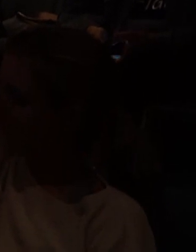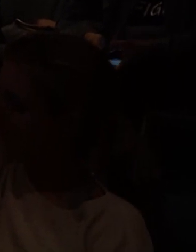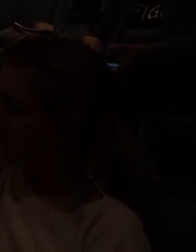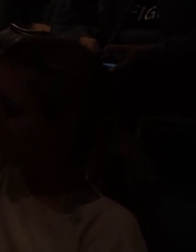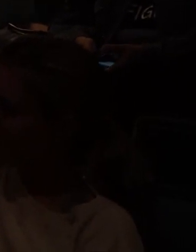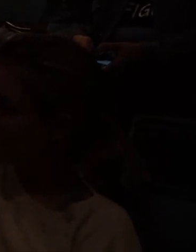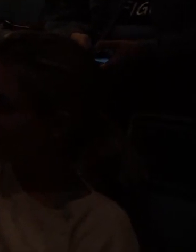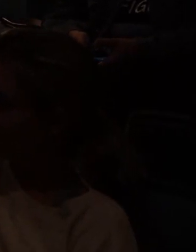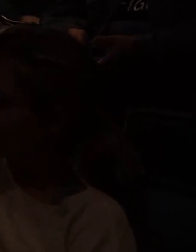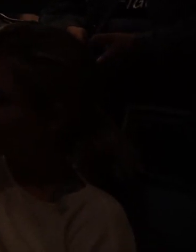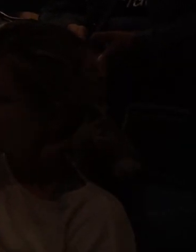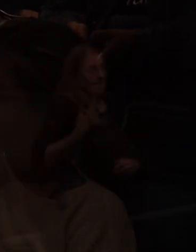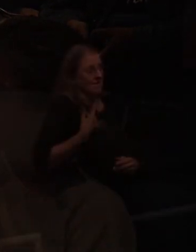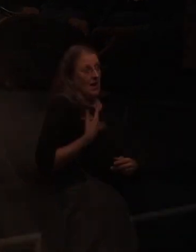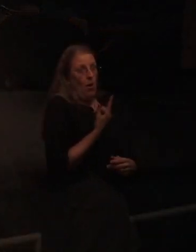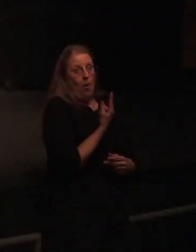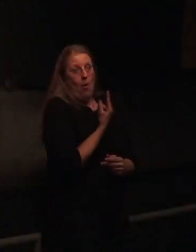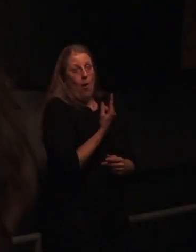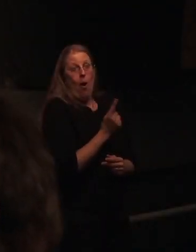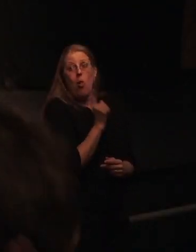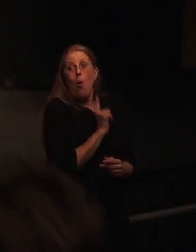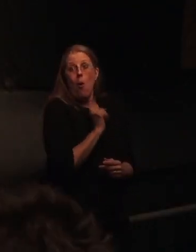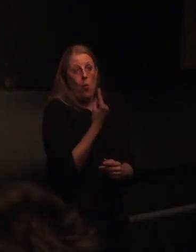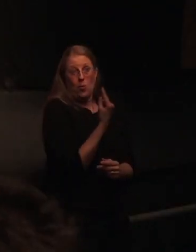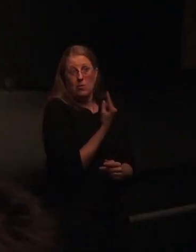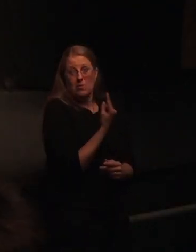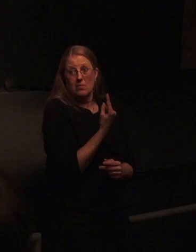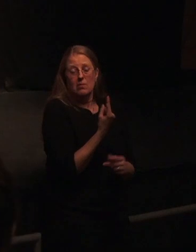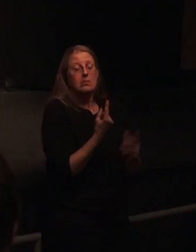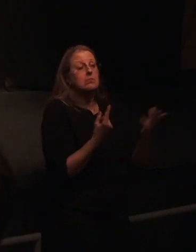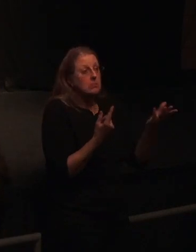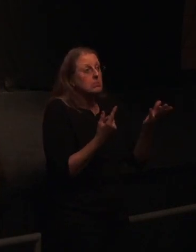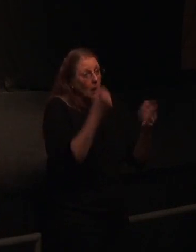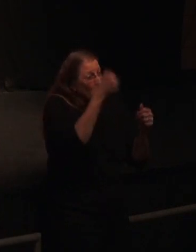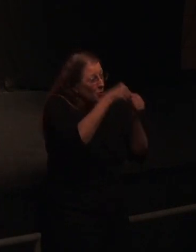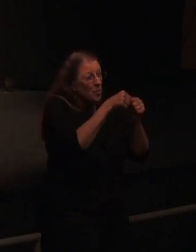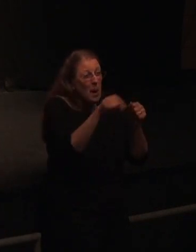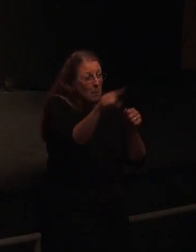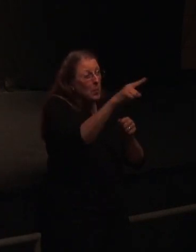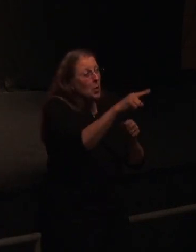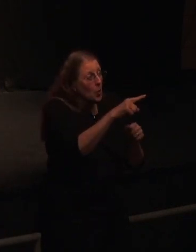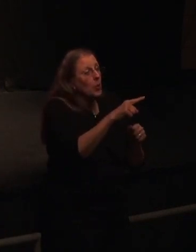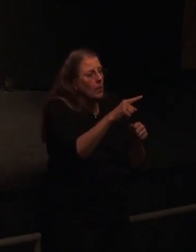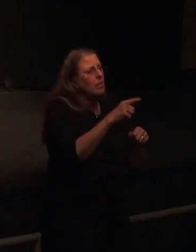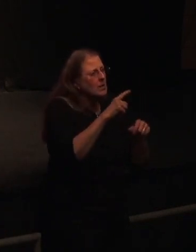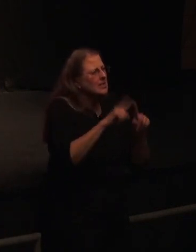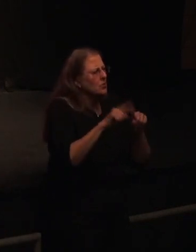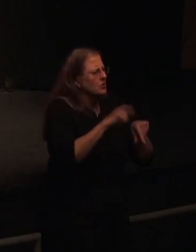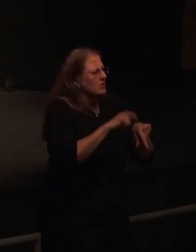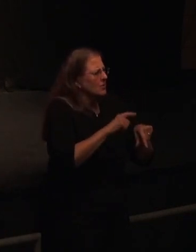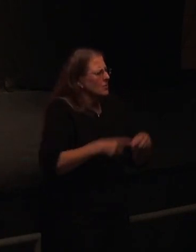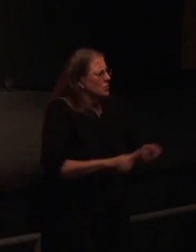I felt alone. And I want you to remember, there are times in your life you're going to feel alone. You're going to